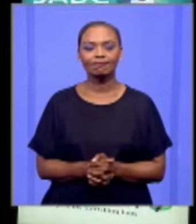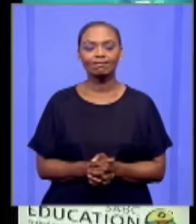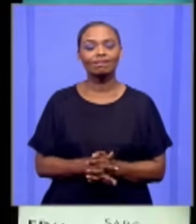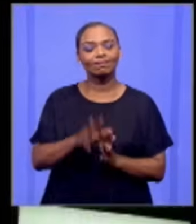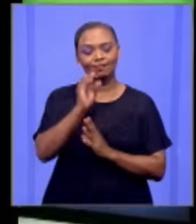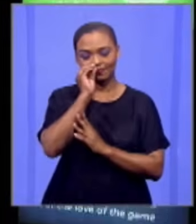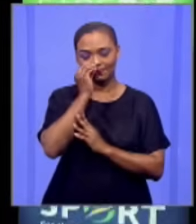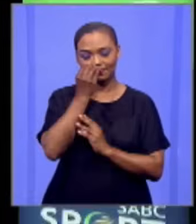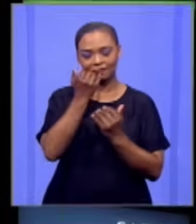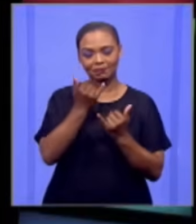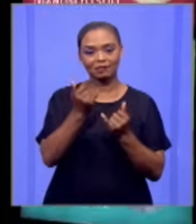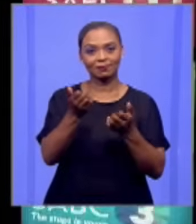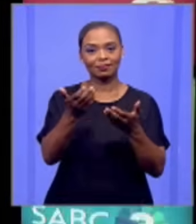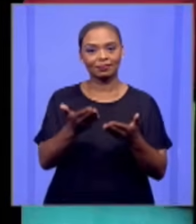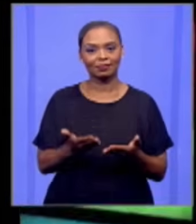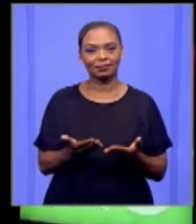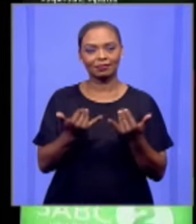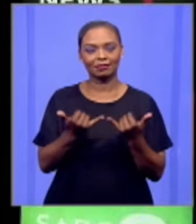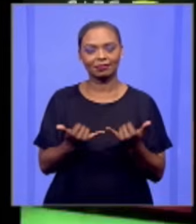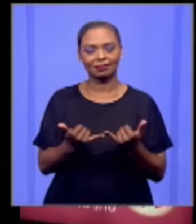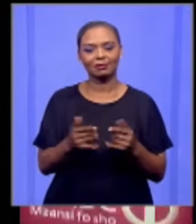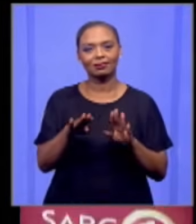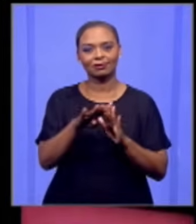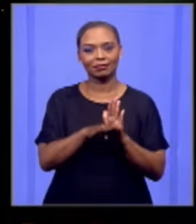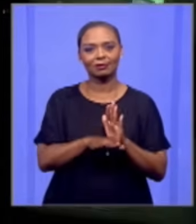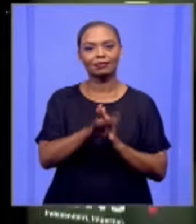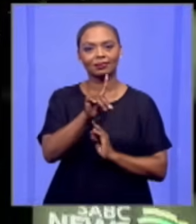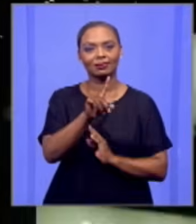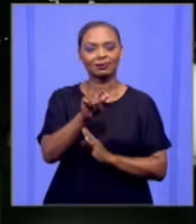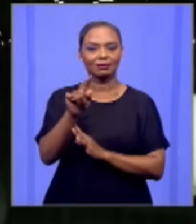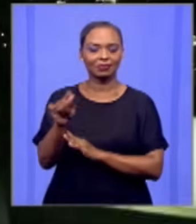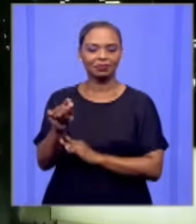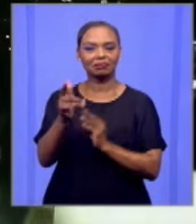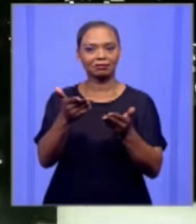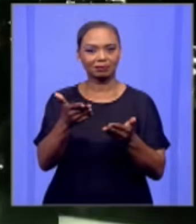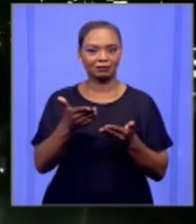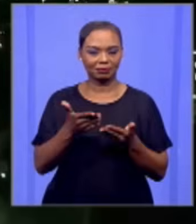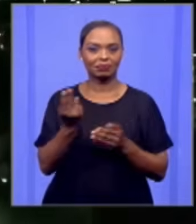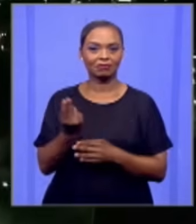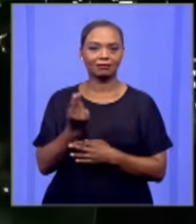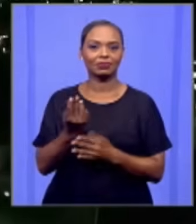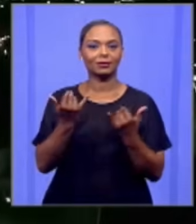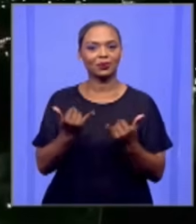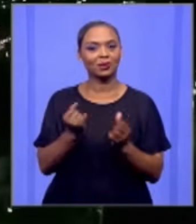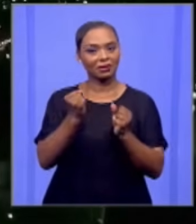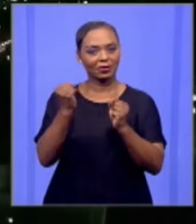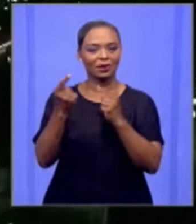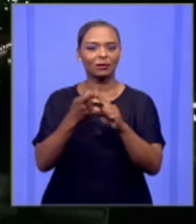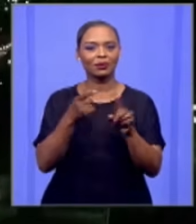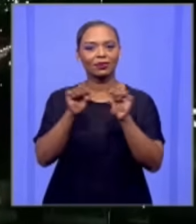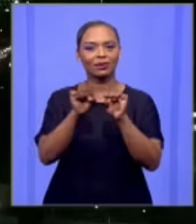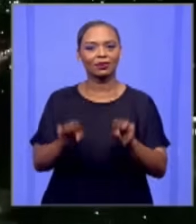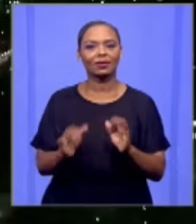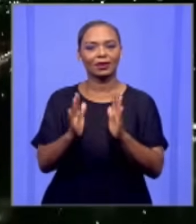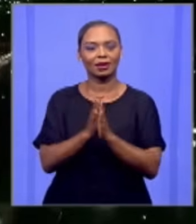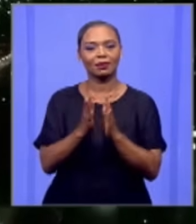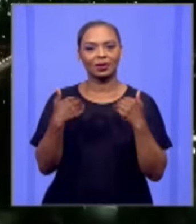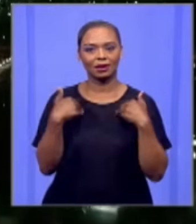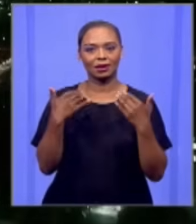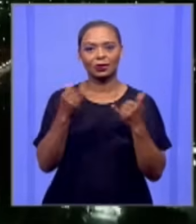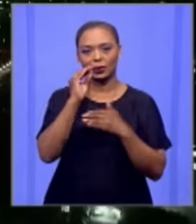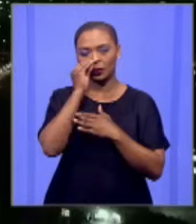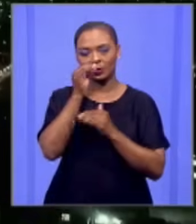Bagesho bjalo ka mehla re alamogela le babogedi ba rena ba kanala ya DTT re gasha thui go tswa Studio 10 re thoma